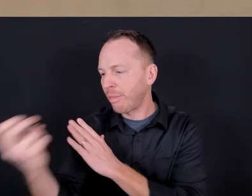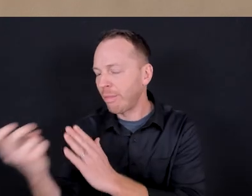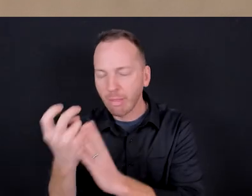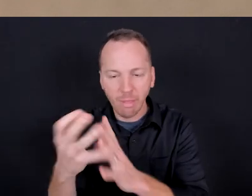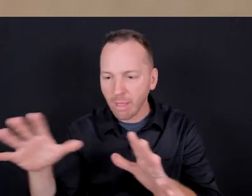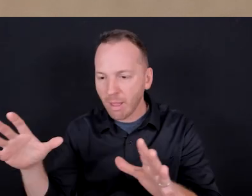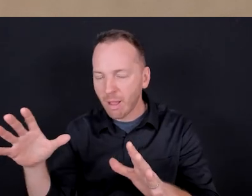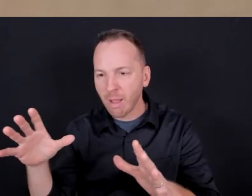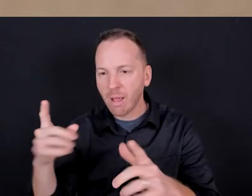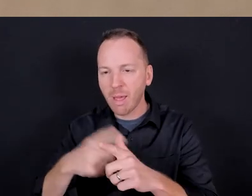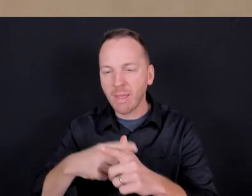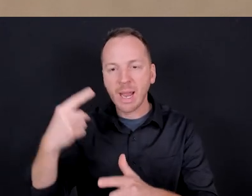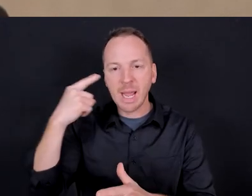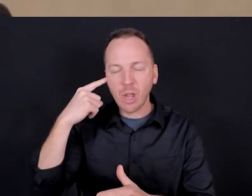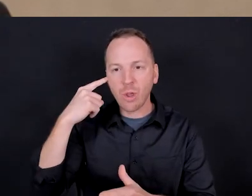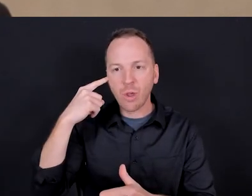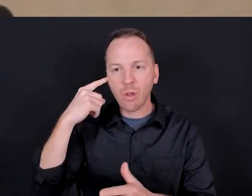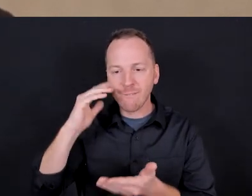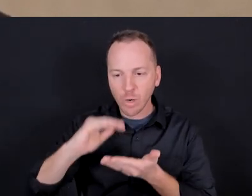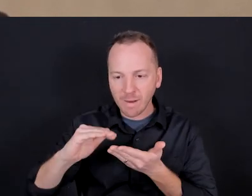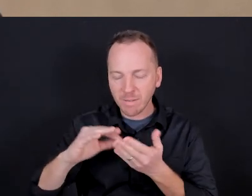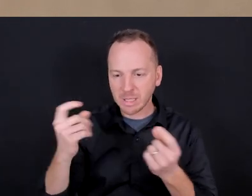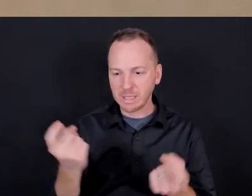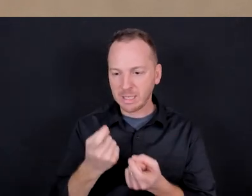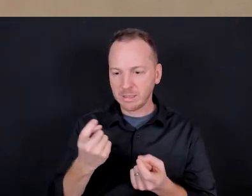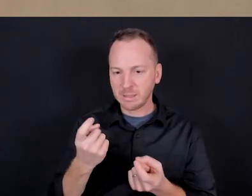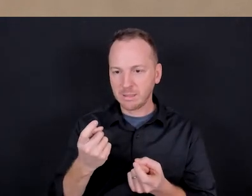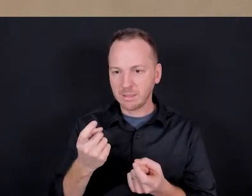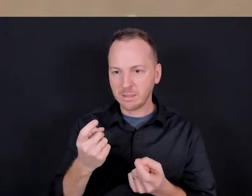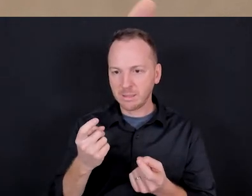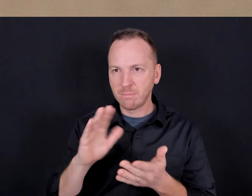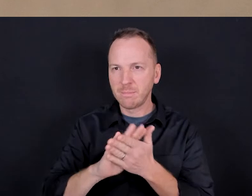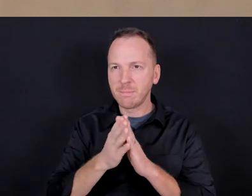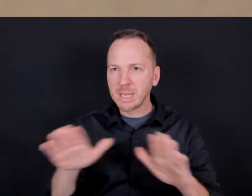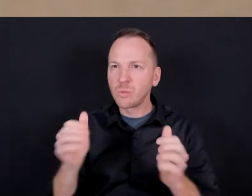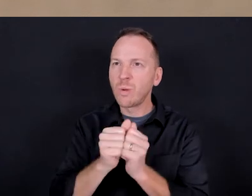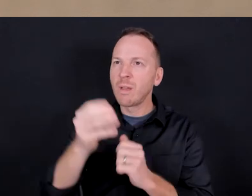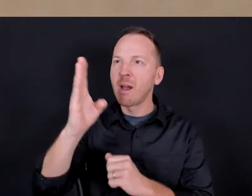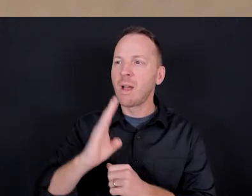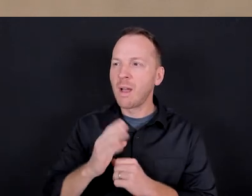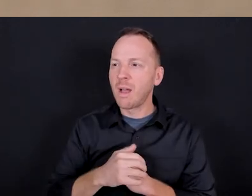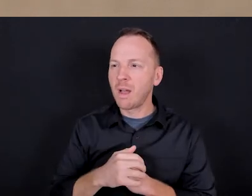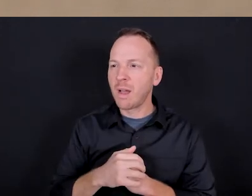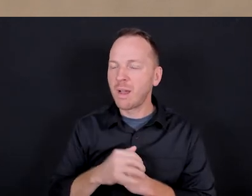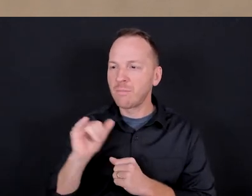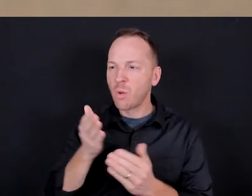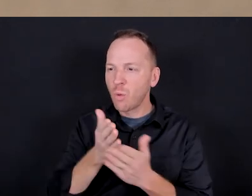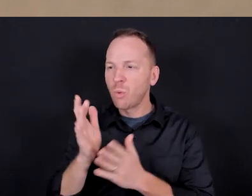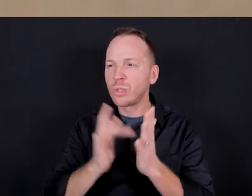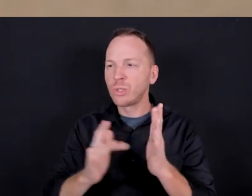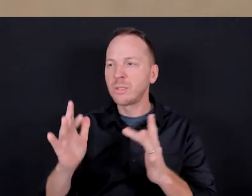And then they hear the good news of forgiveness of sins, peace with God through